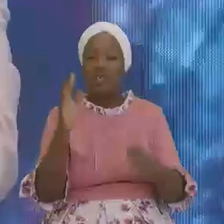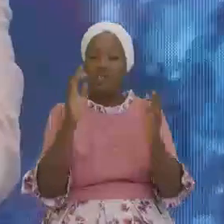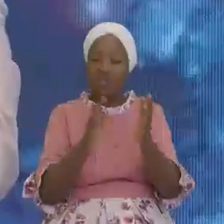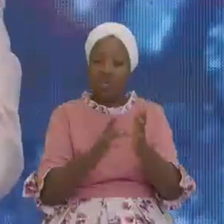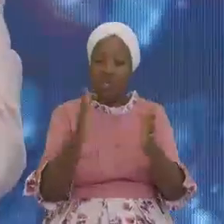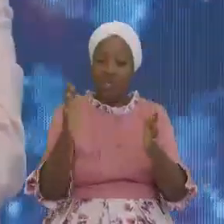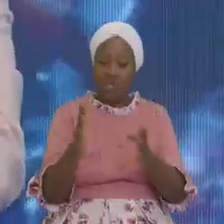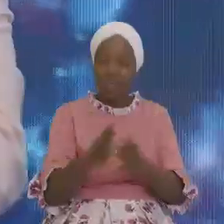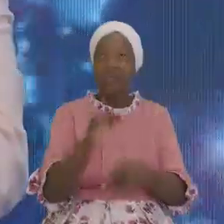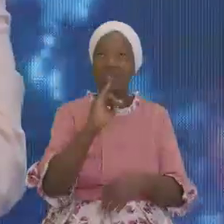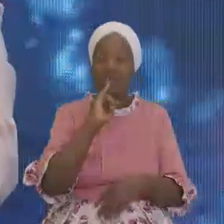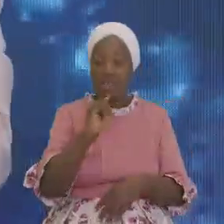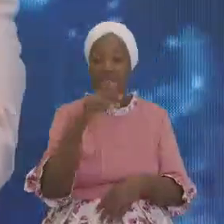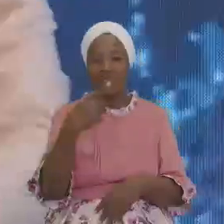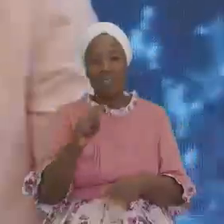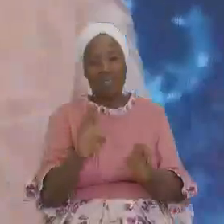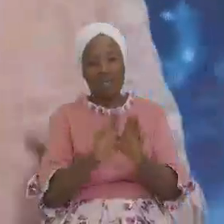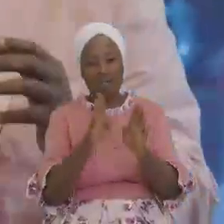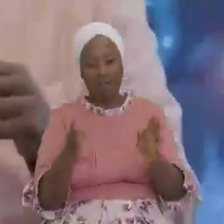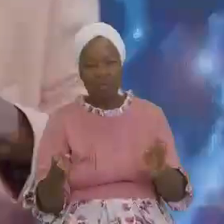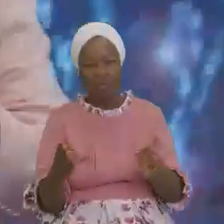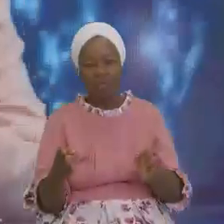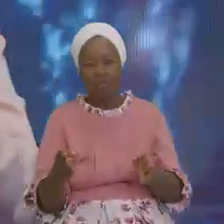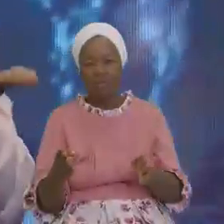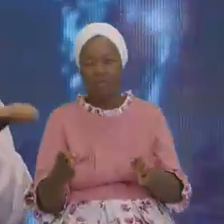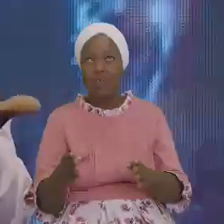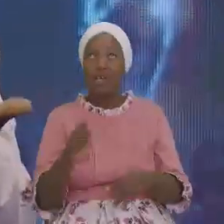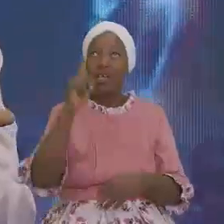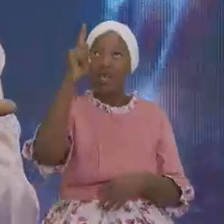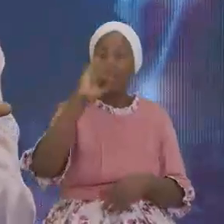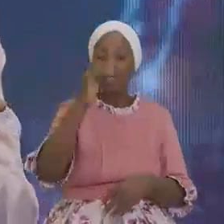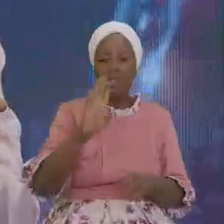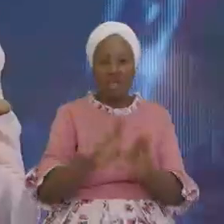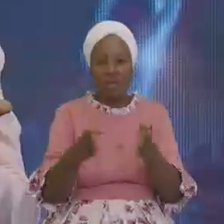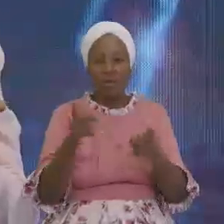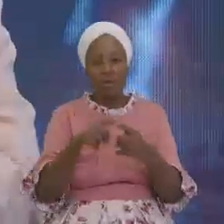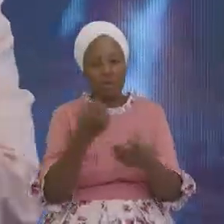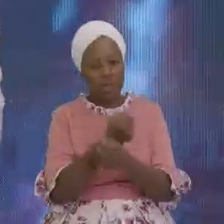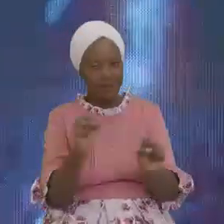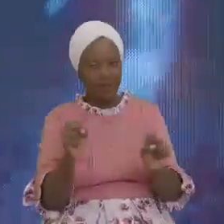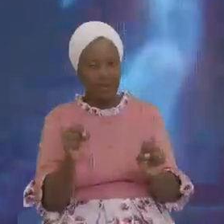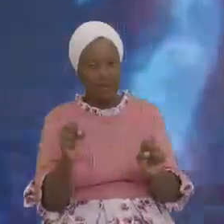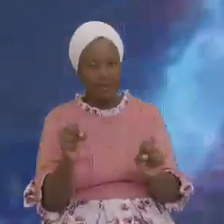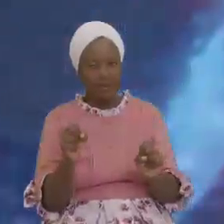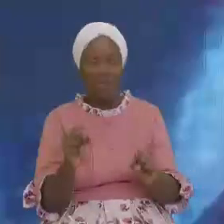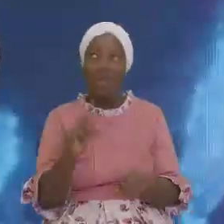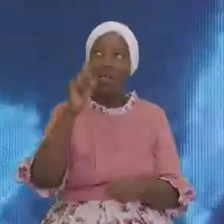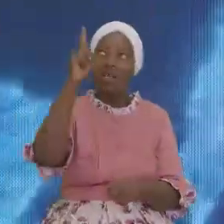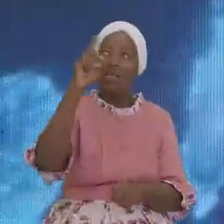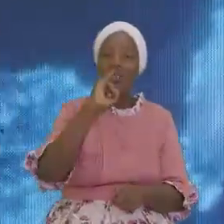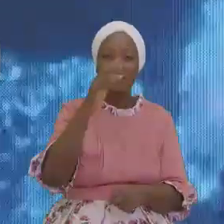Jesus is the door. It's the door to salvation. It's the door